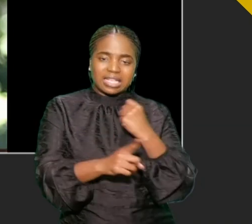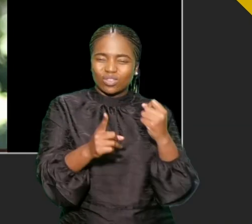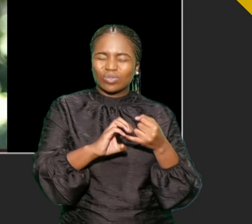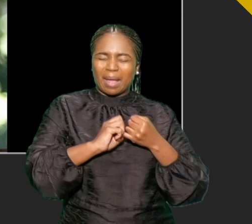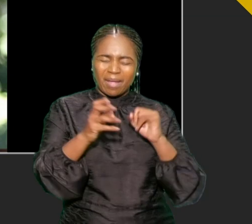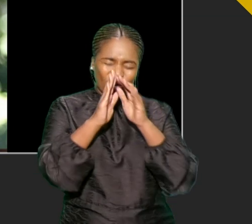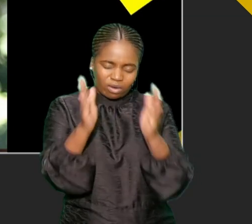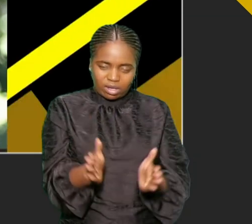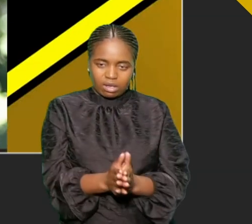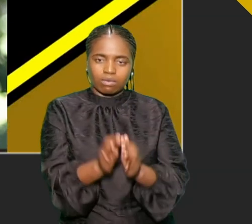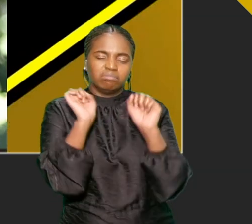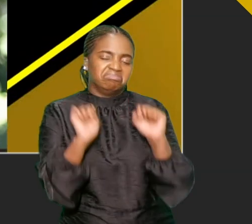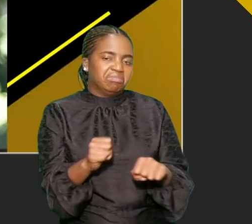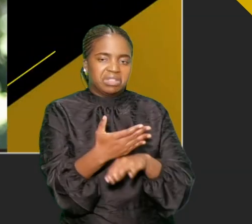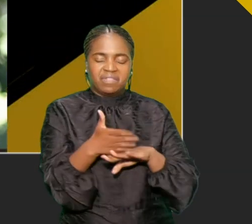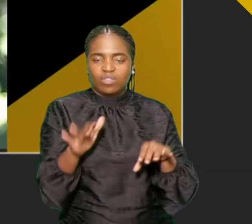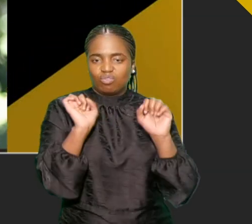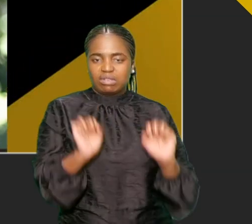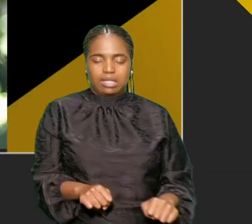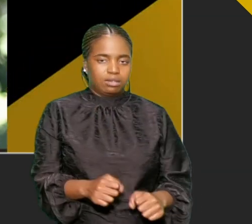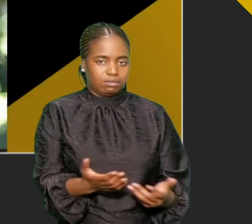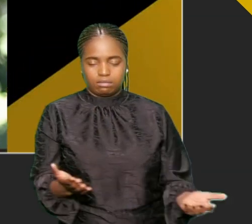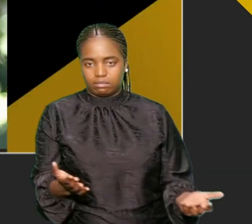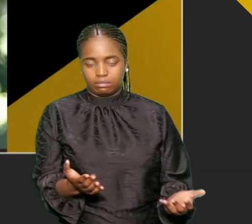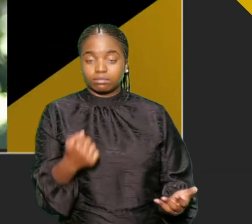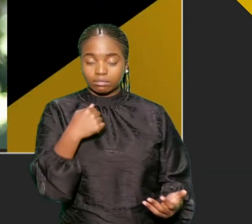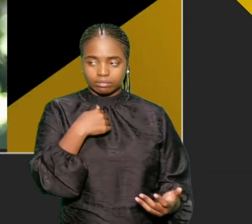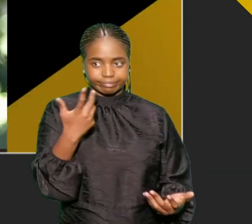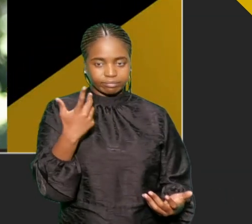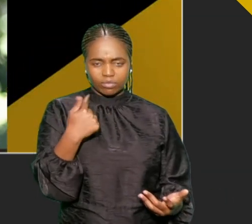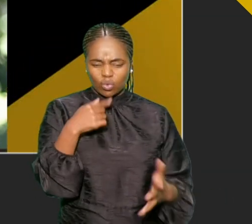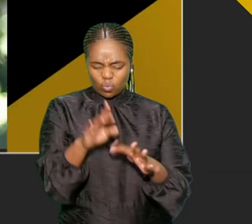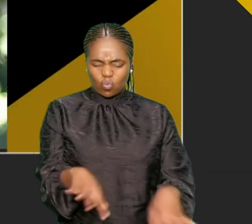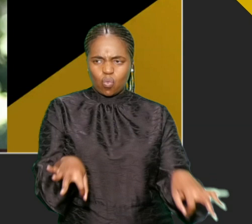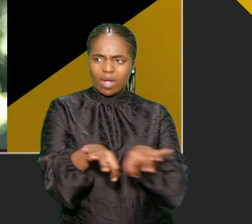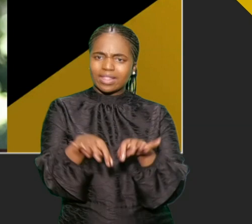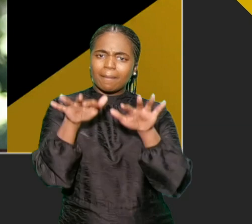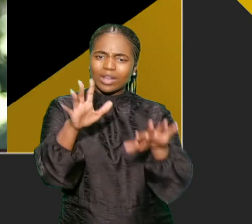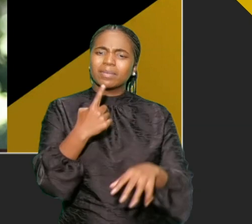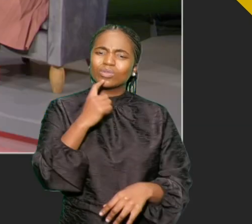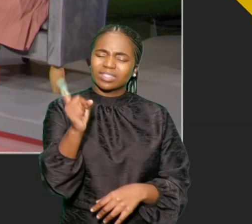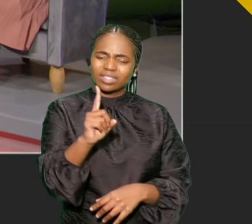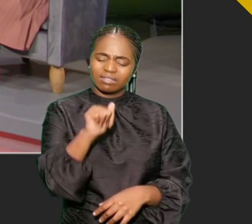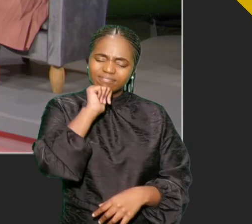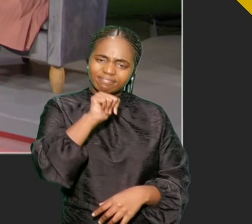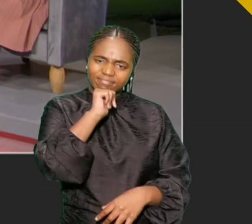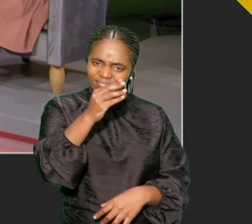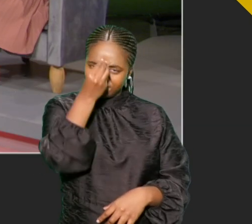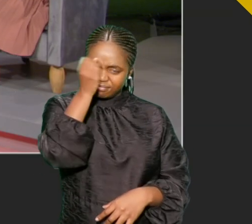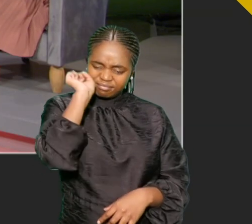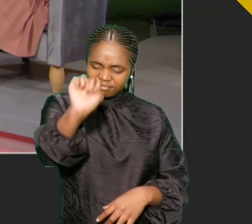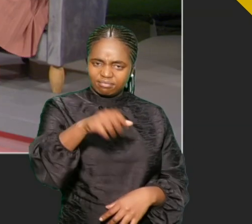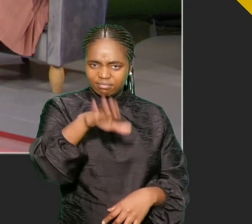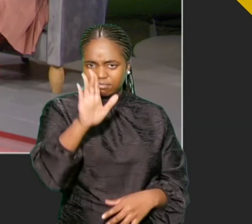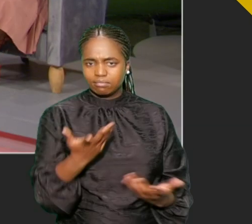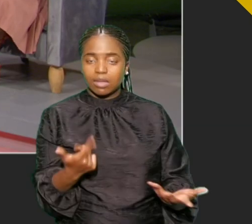you can't find peace and you are losing yourself is not worth what people say. Don't allow that to happen. Don't allow